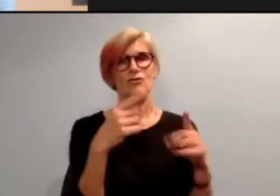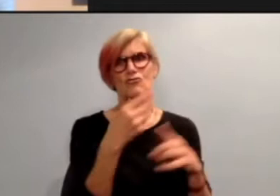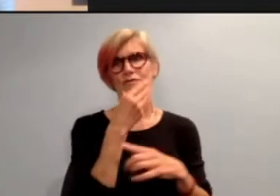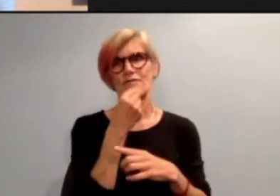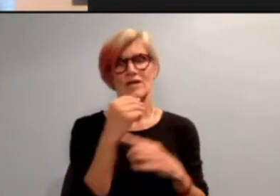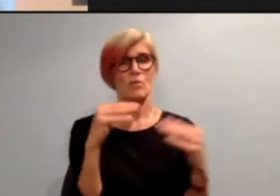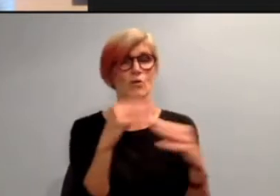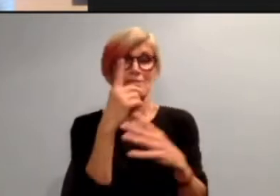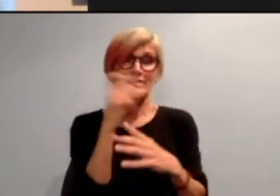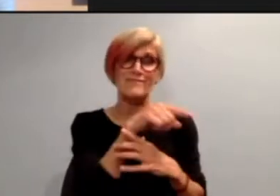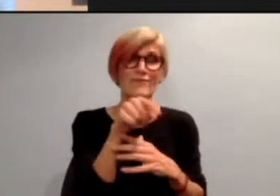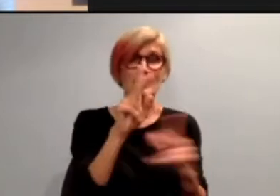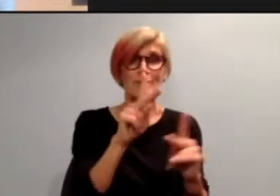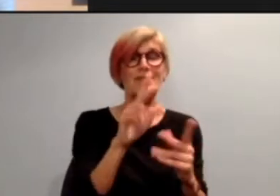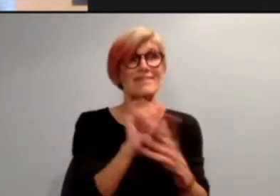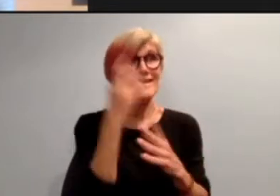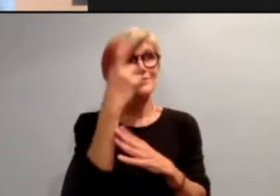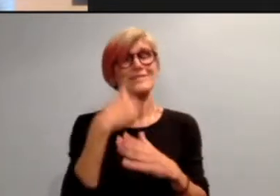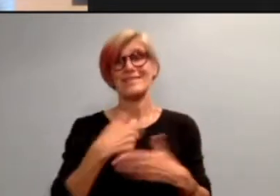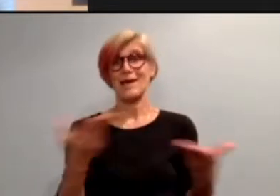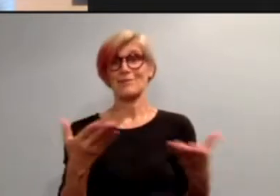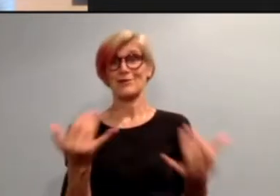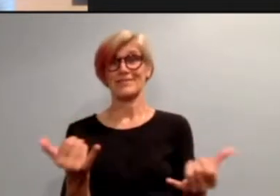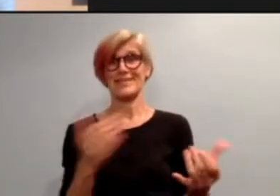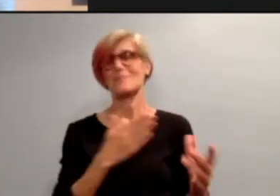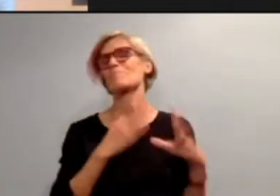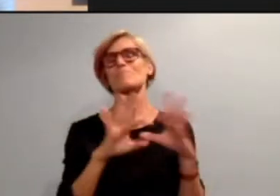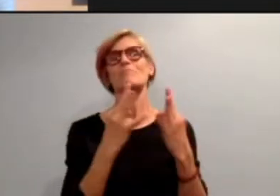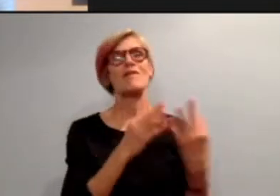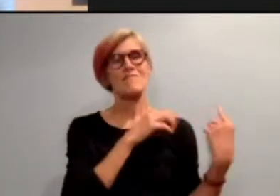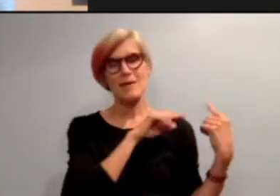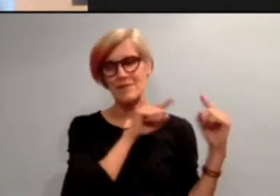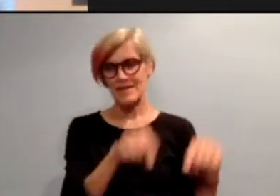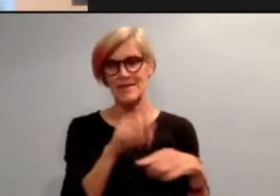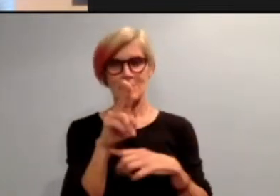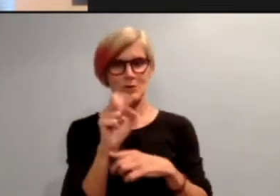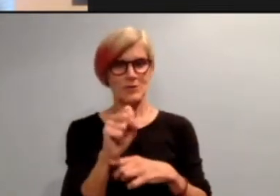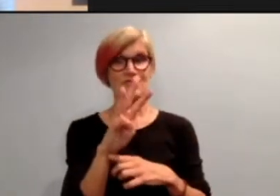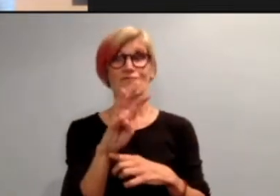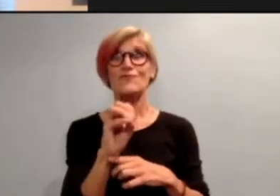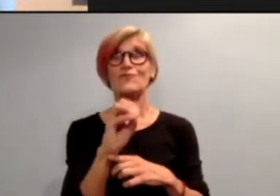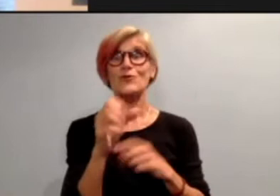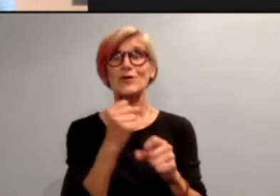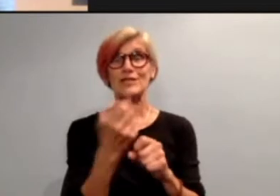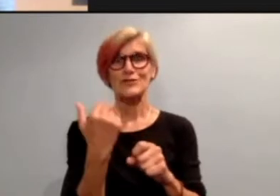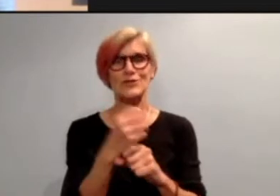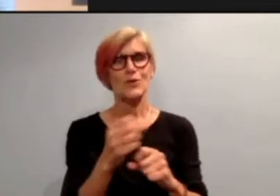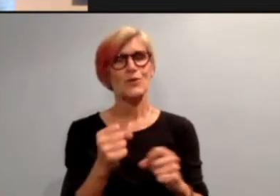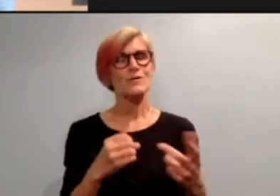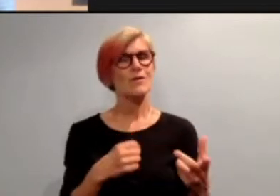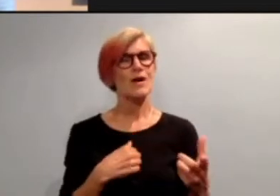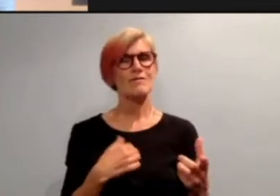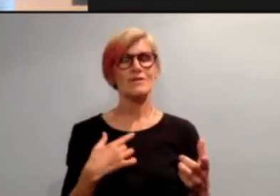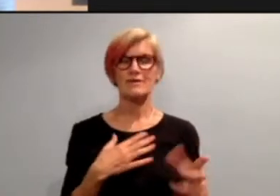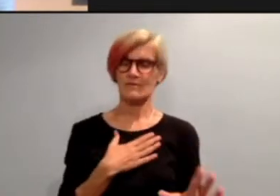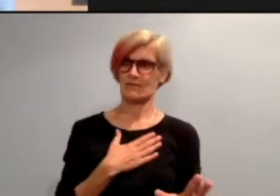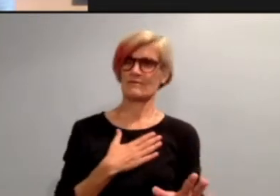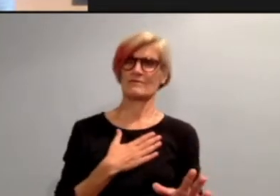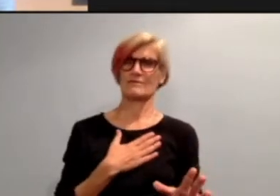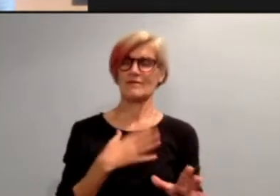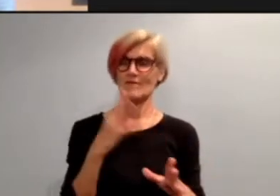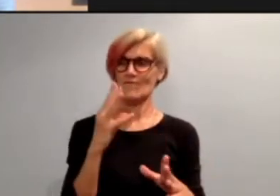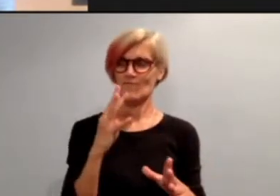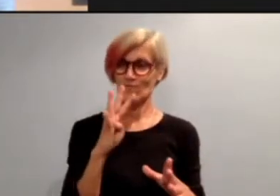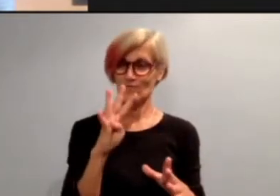today. So my family came here 40 years ago. And it is so disheartening for me to hear that over 40 years ago,